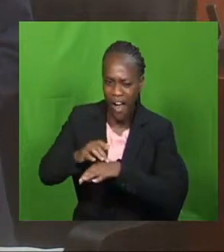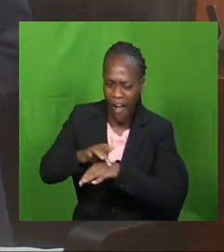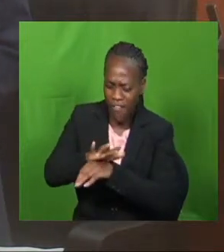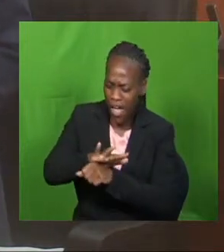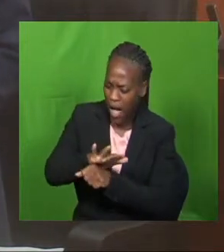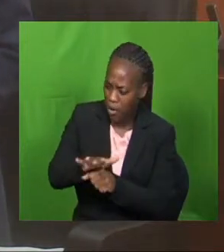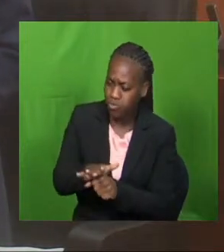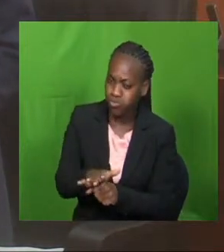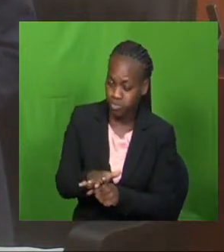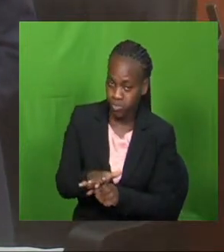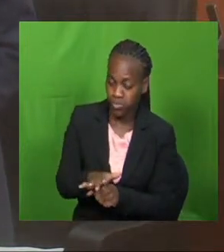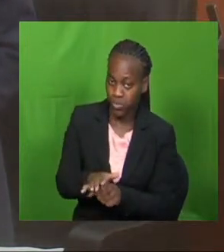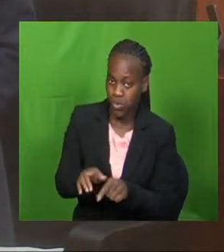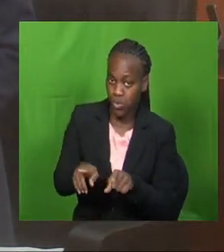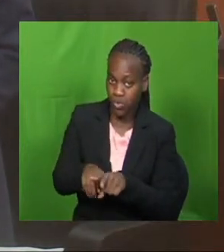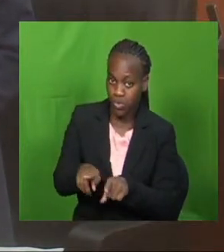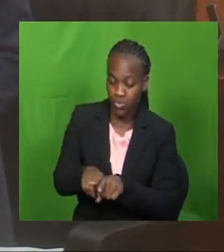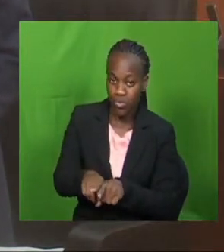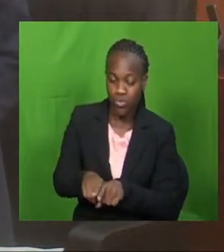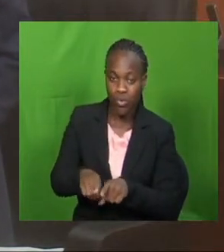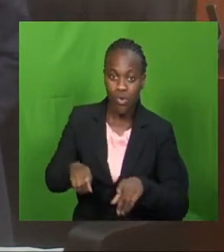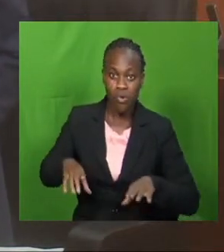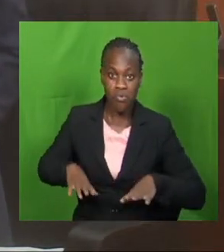as the Russian-Ukrainian war.